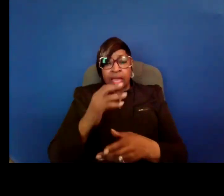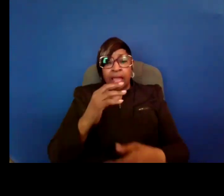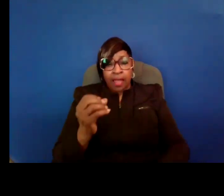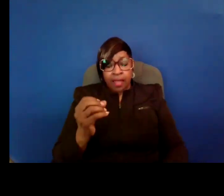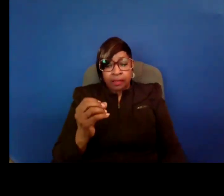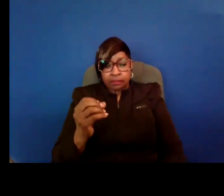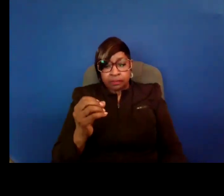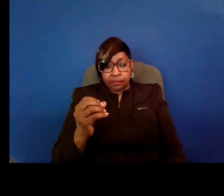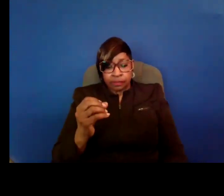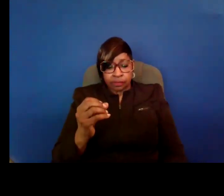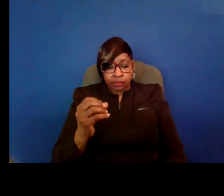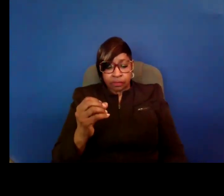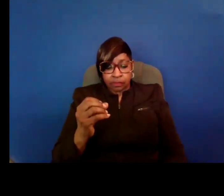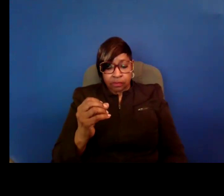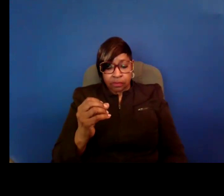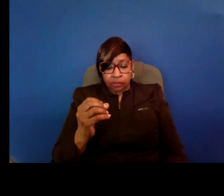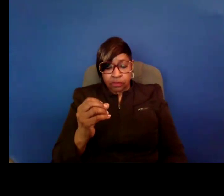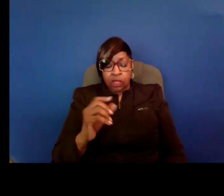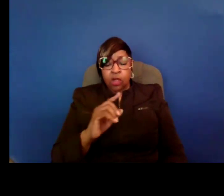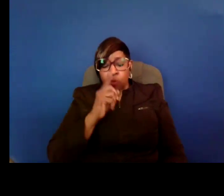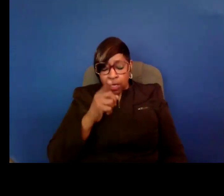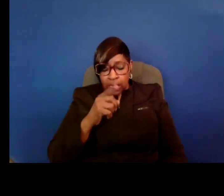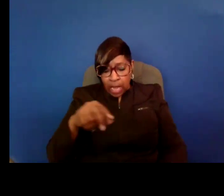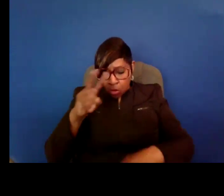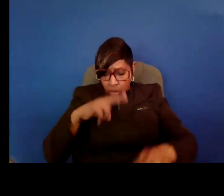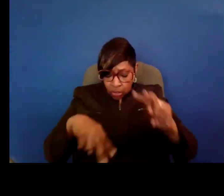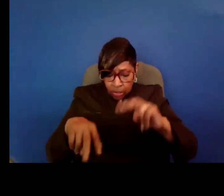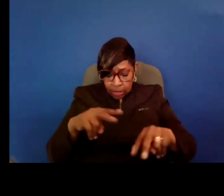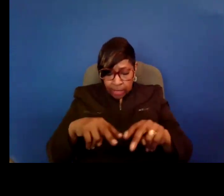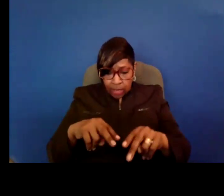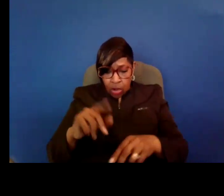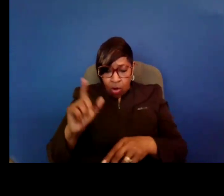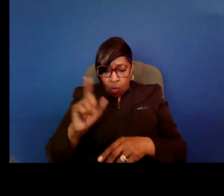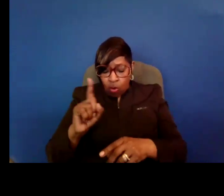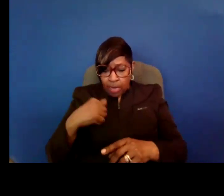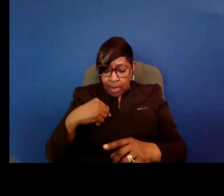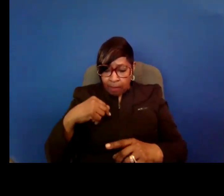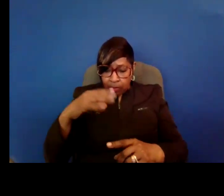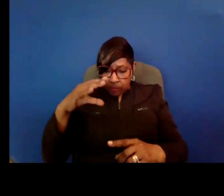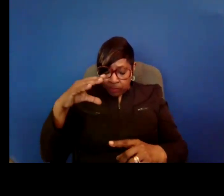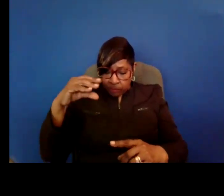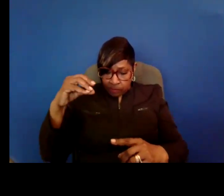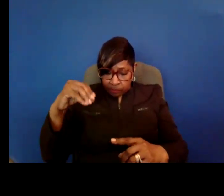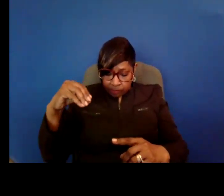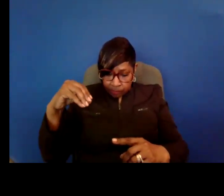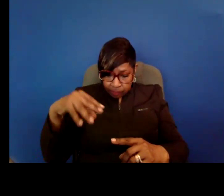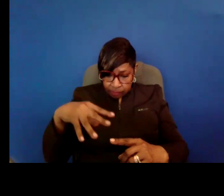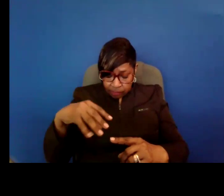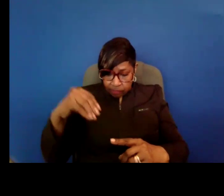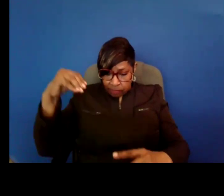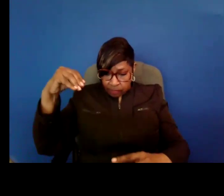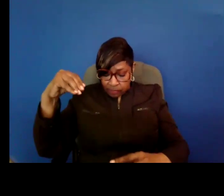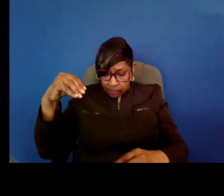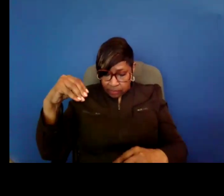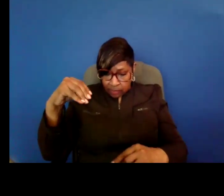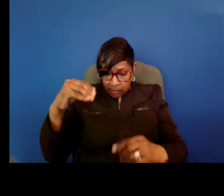And really it's looking at where am I dimming, where am I censoring, what would I like instead,